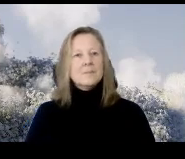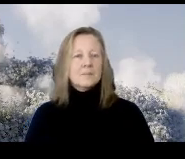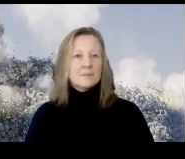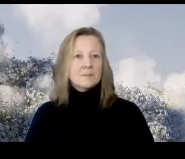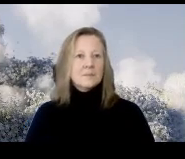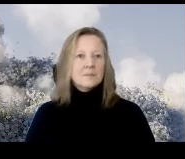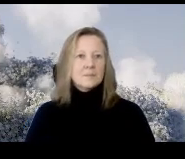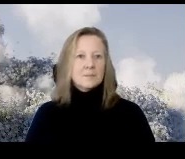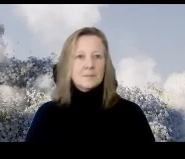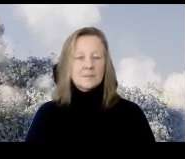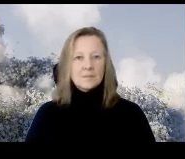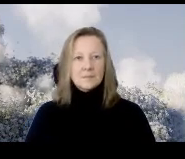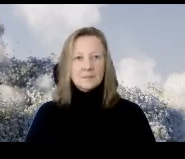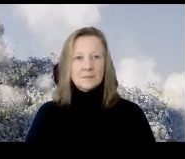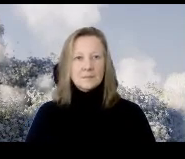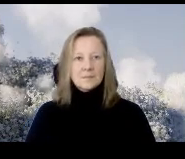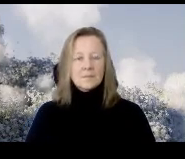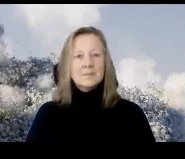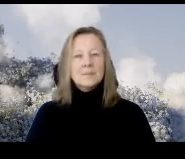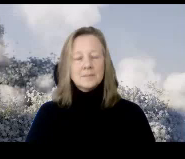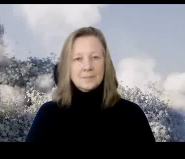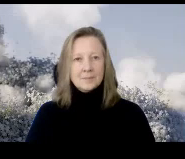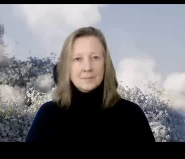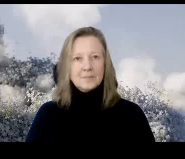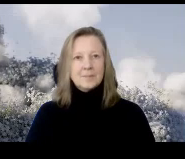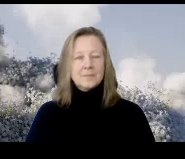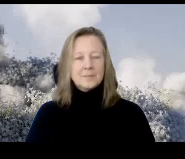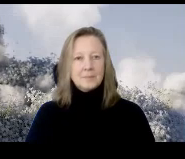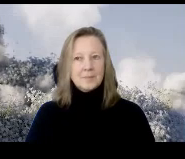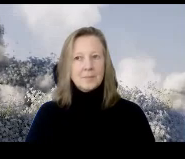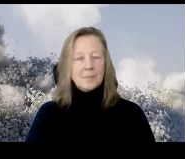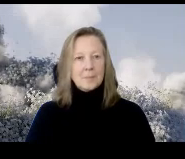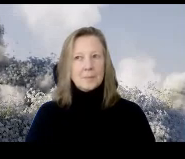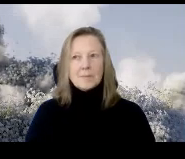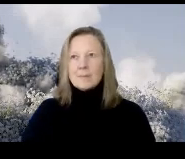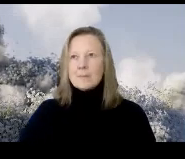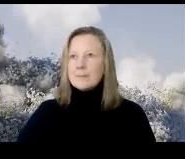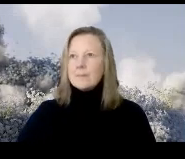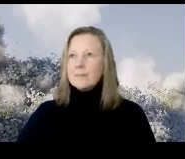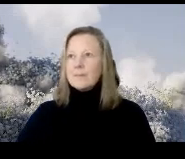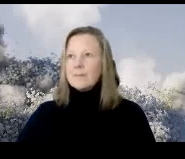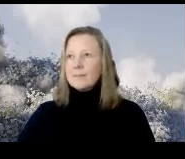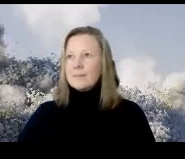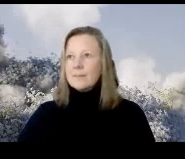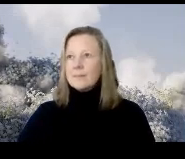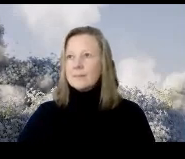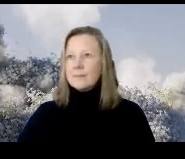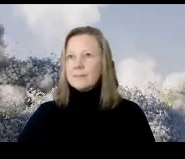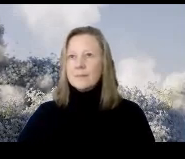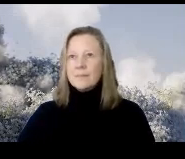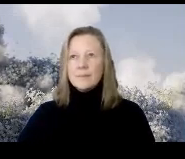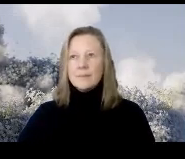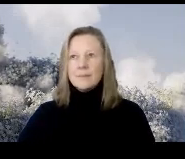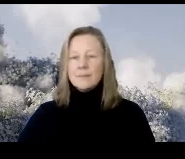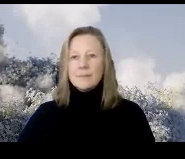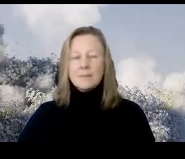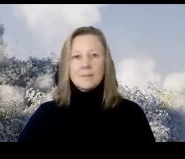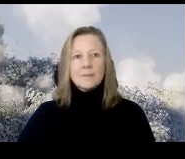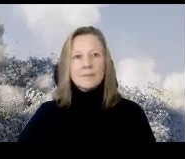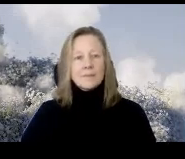Language Program, NHLP, supports internationally educated healthcare professionals across Canada in developing